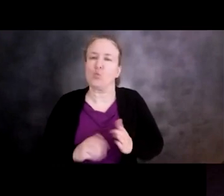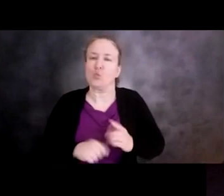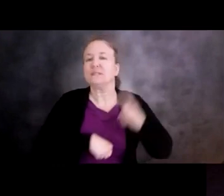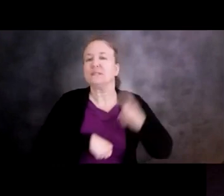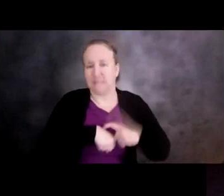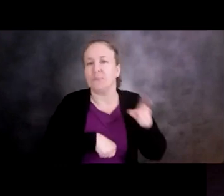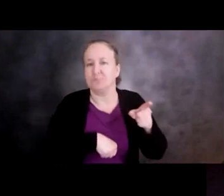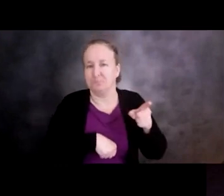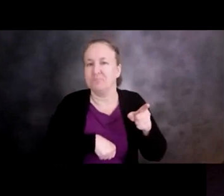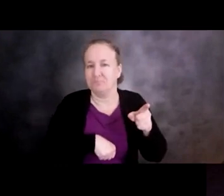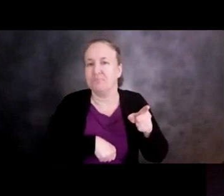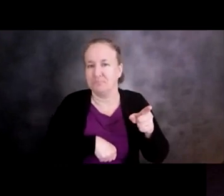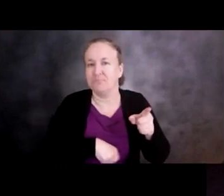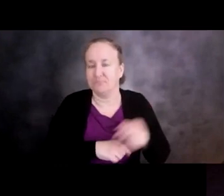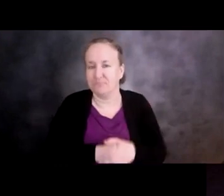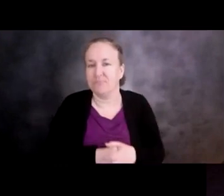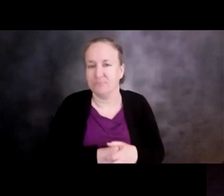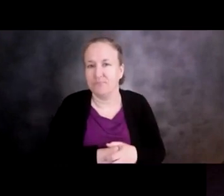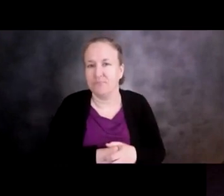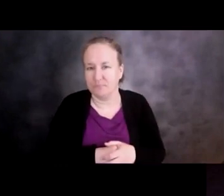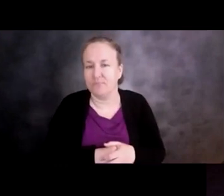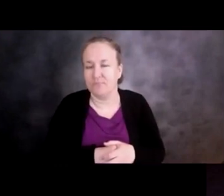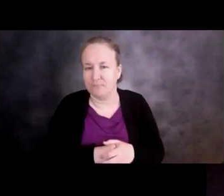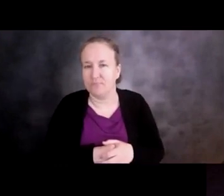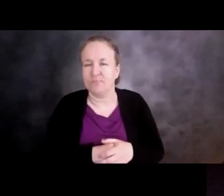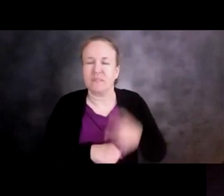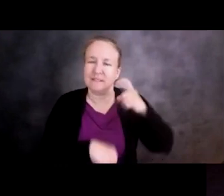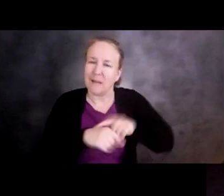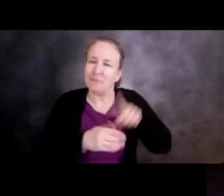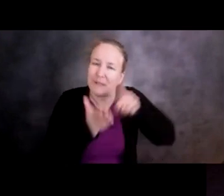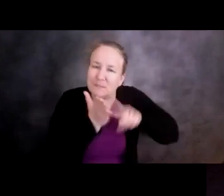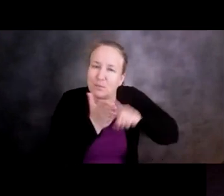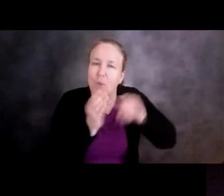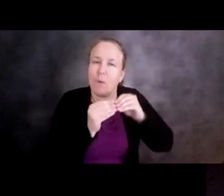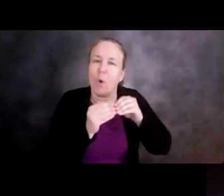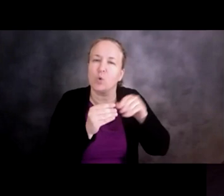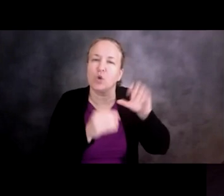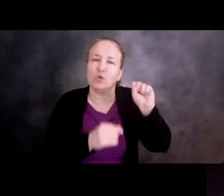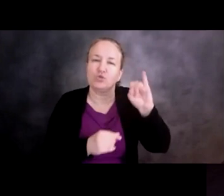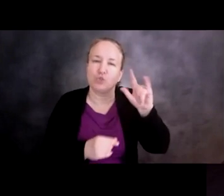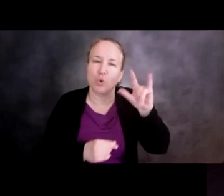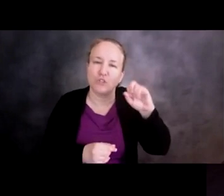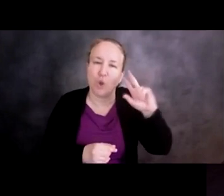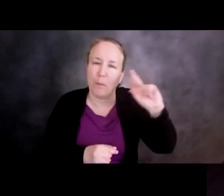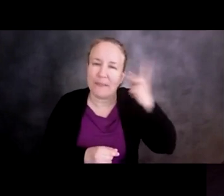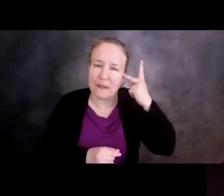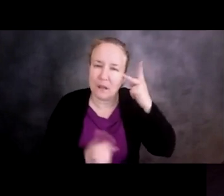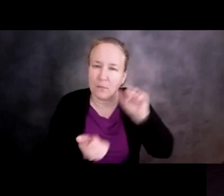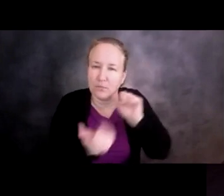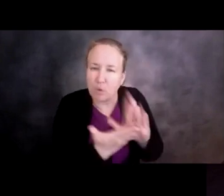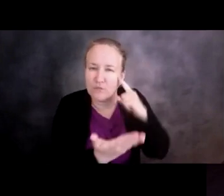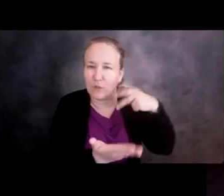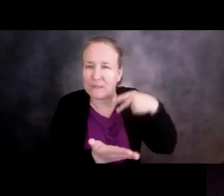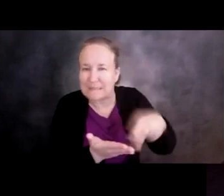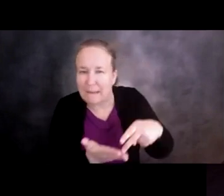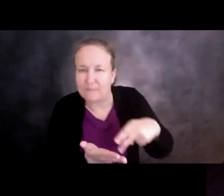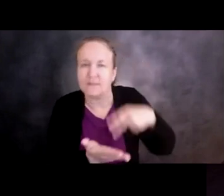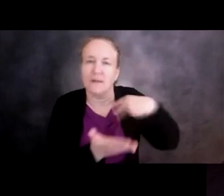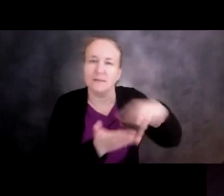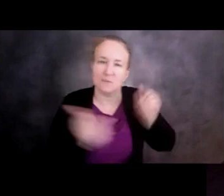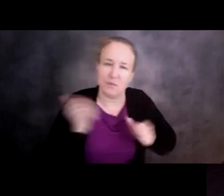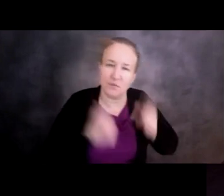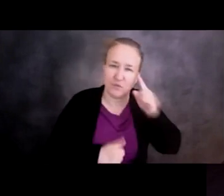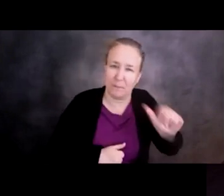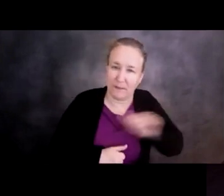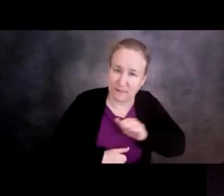explore a more sociopolitical approach to dance and dance performance for me. And that